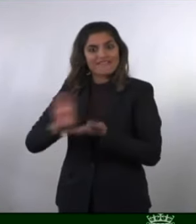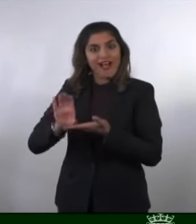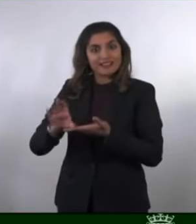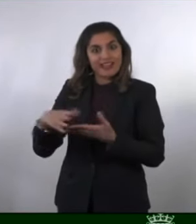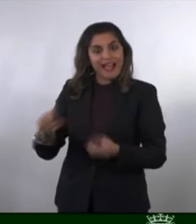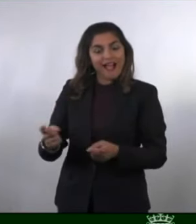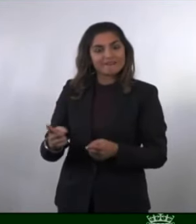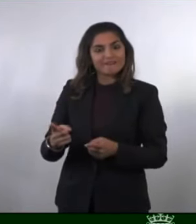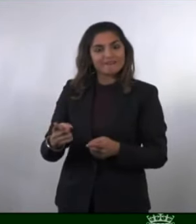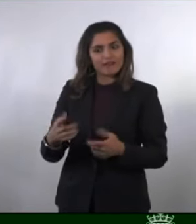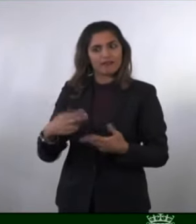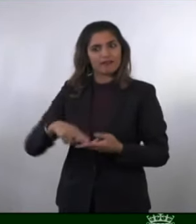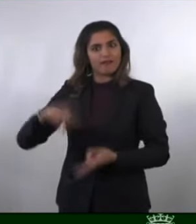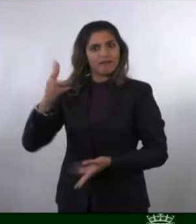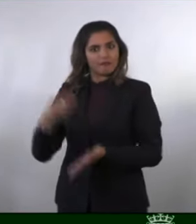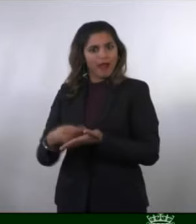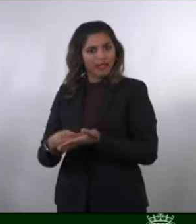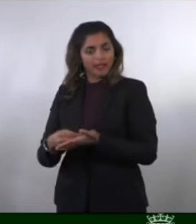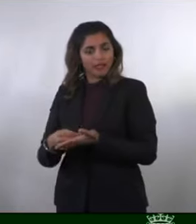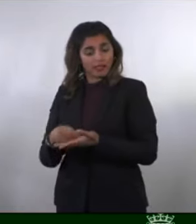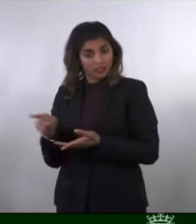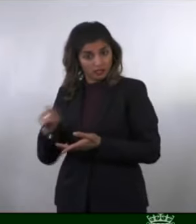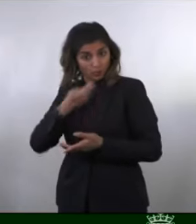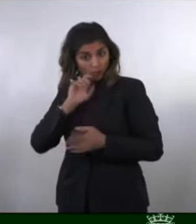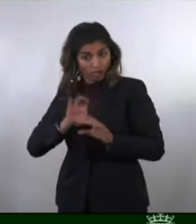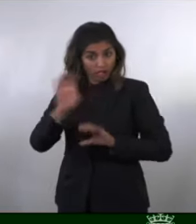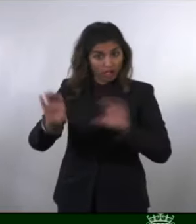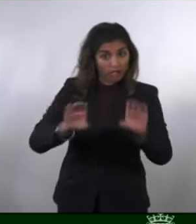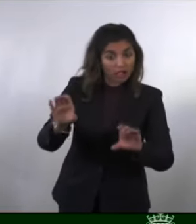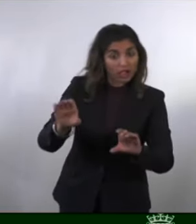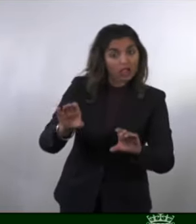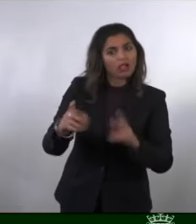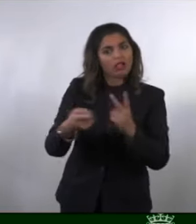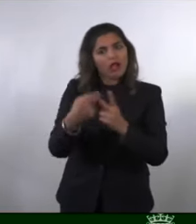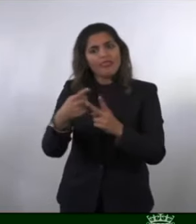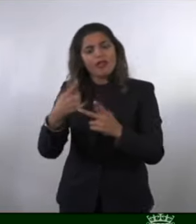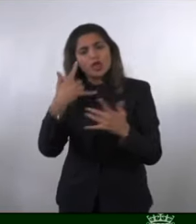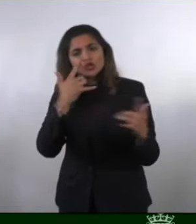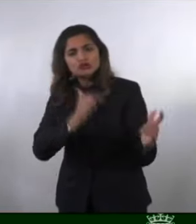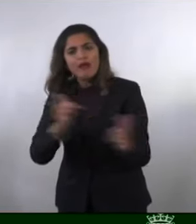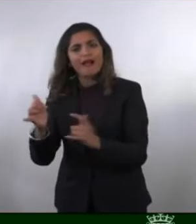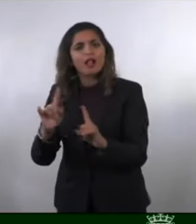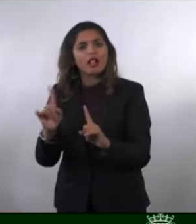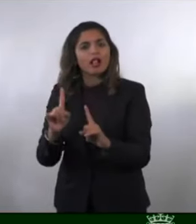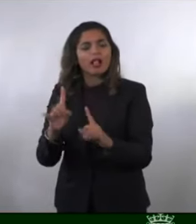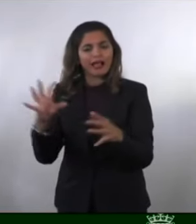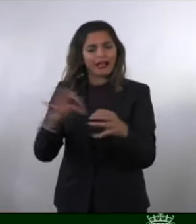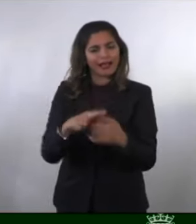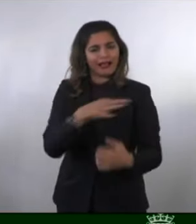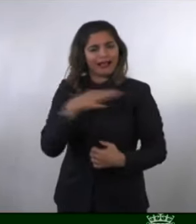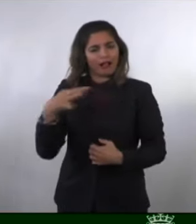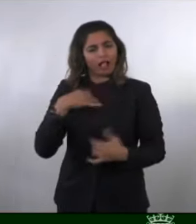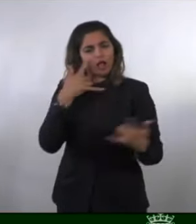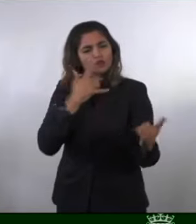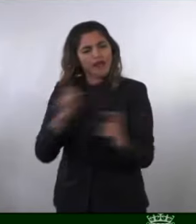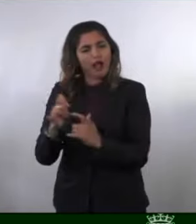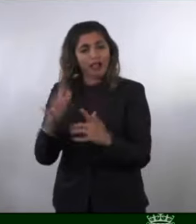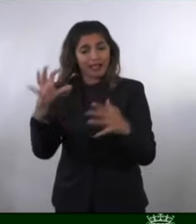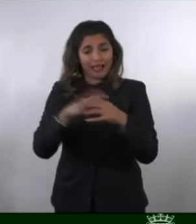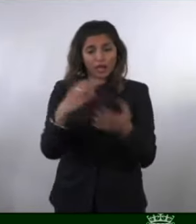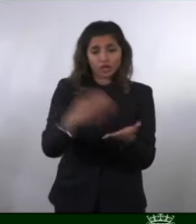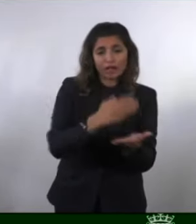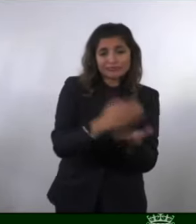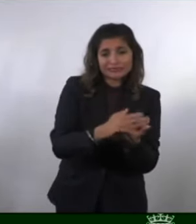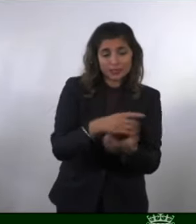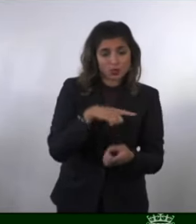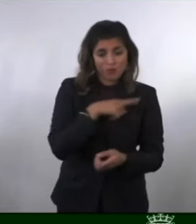put it in the hands of those other clinical trials that are funded by charitable funds where fundraising income has